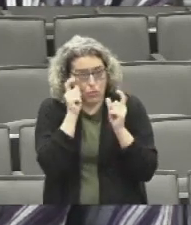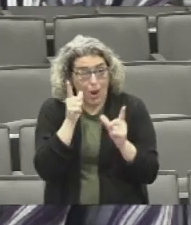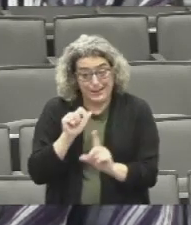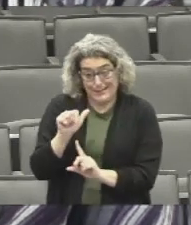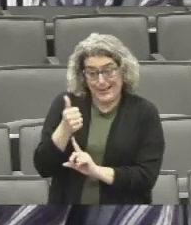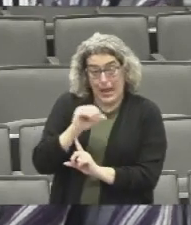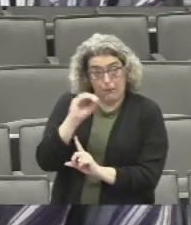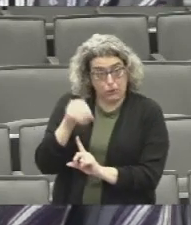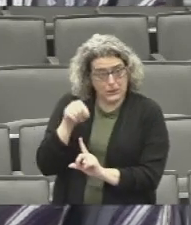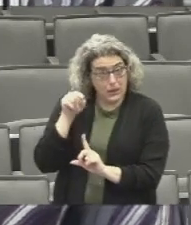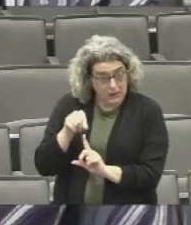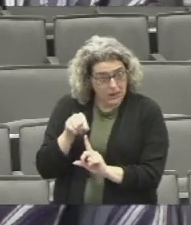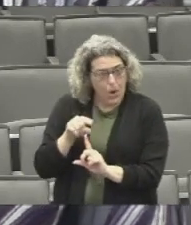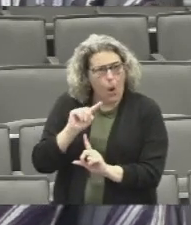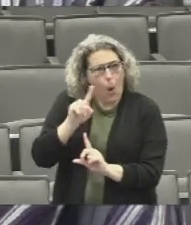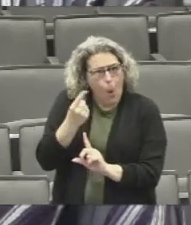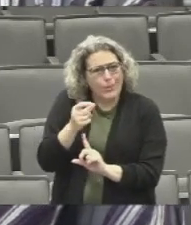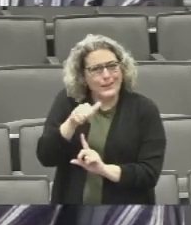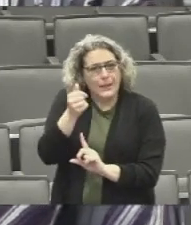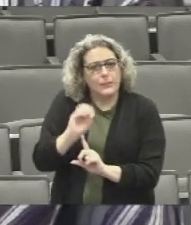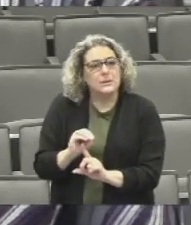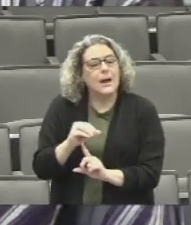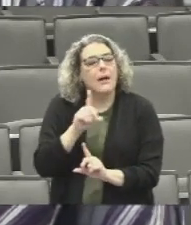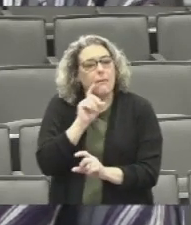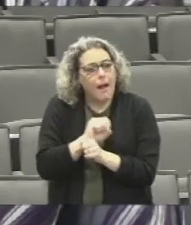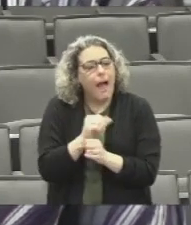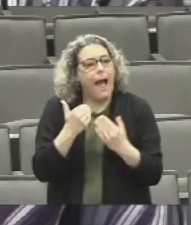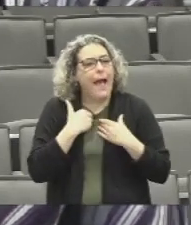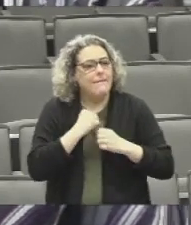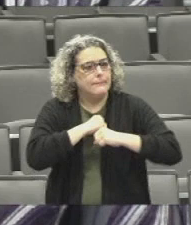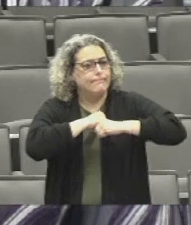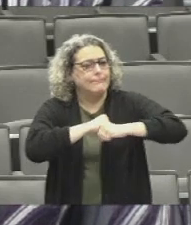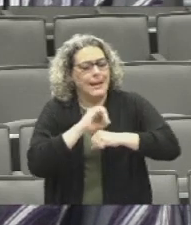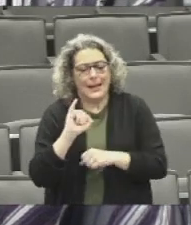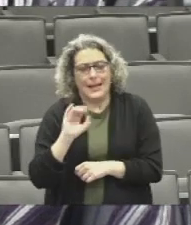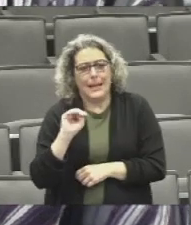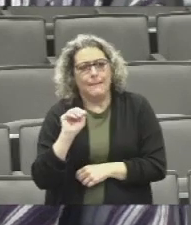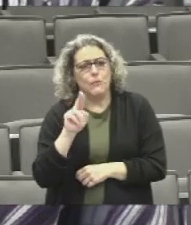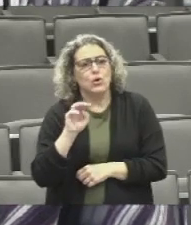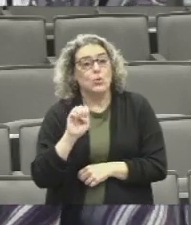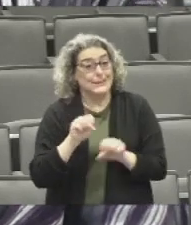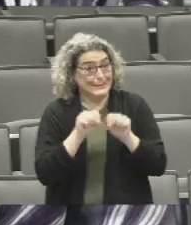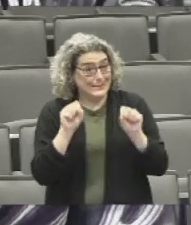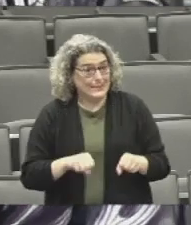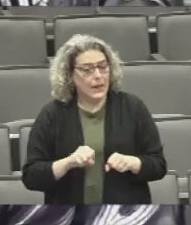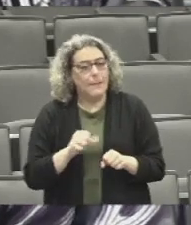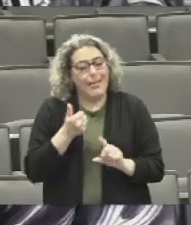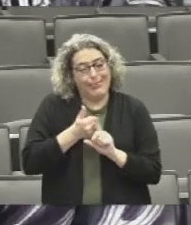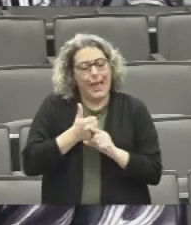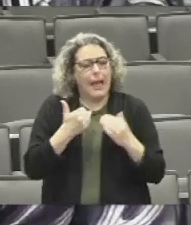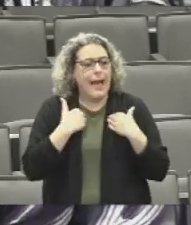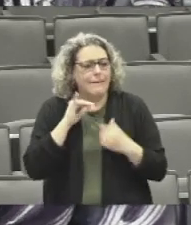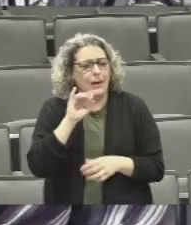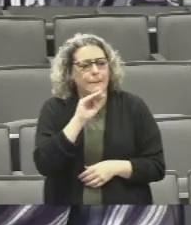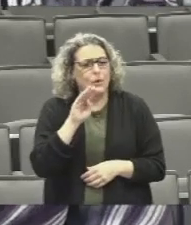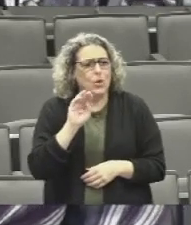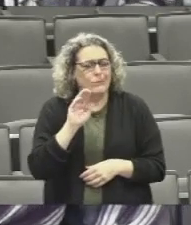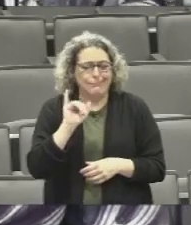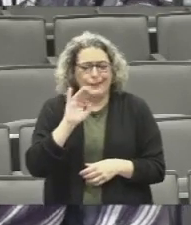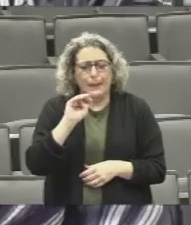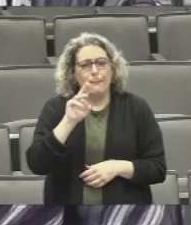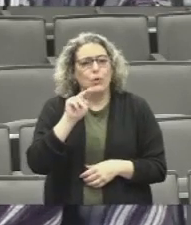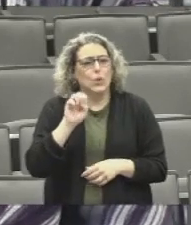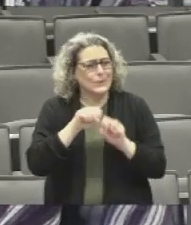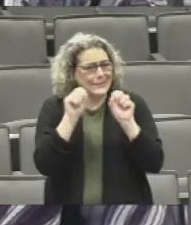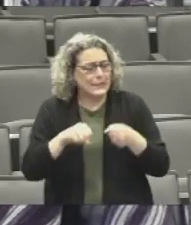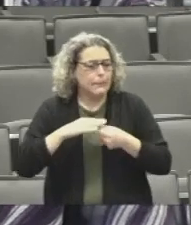our cases have immunological disorders, an immune, a suppressed immune system, so to say.